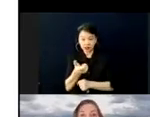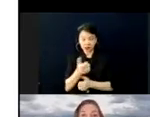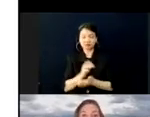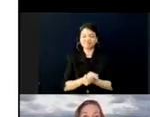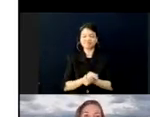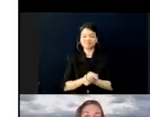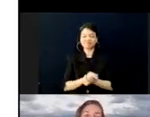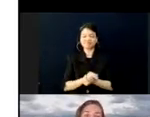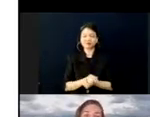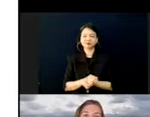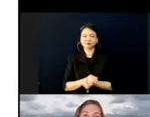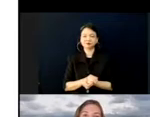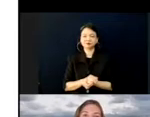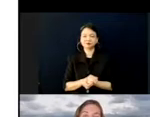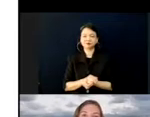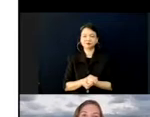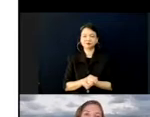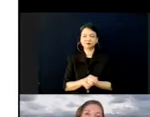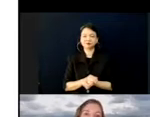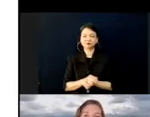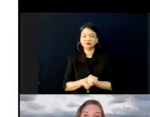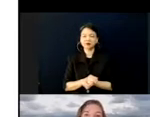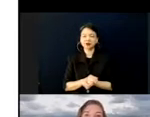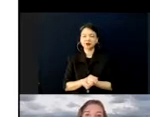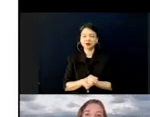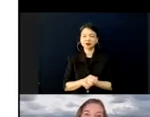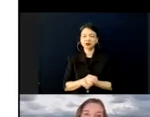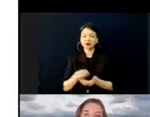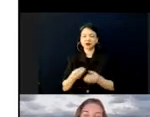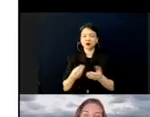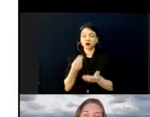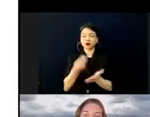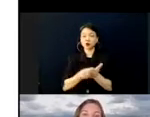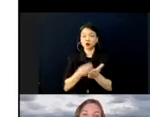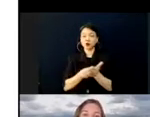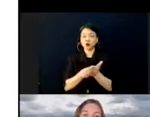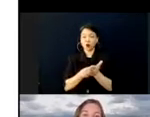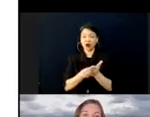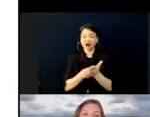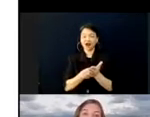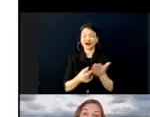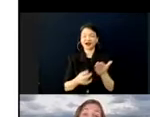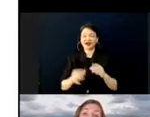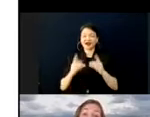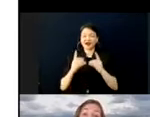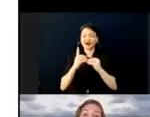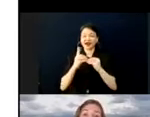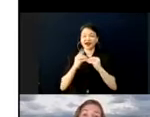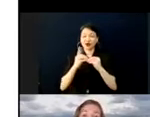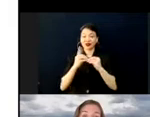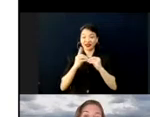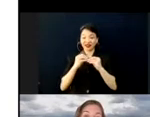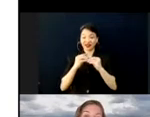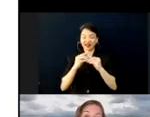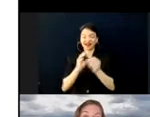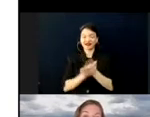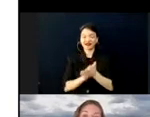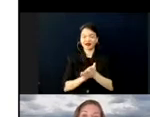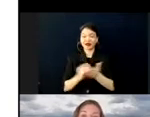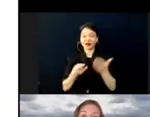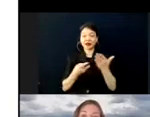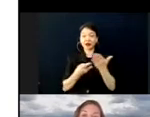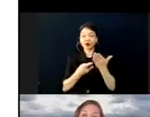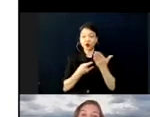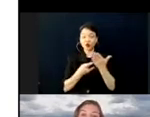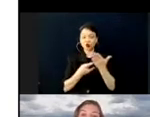electronic money, which is one of the sort of most exciting digital financial service technologies in India, has been shown in other countries such as